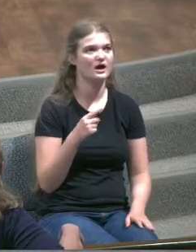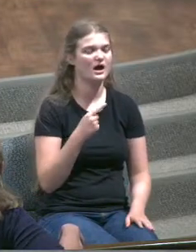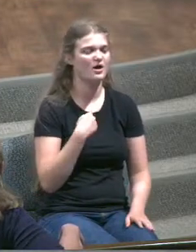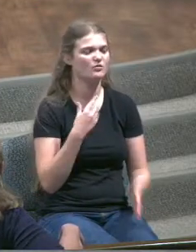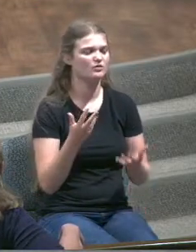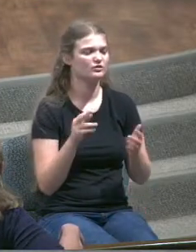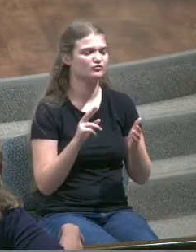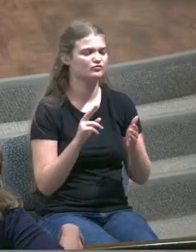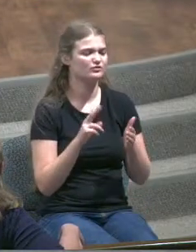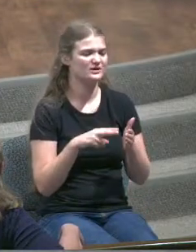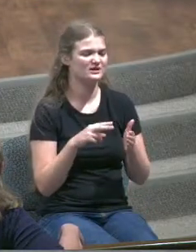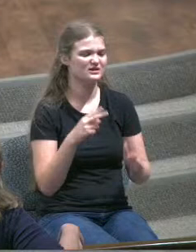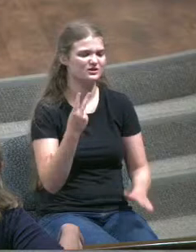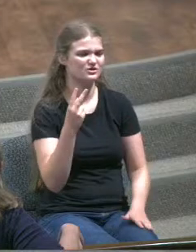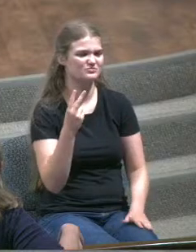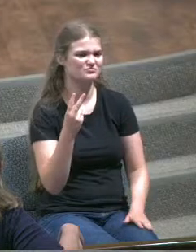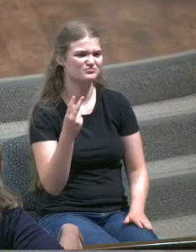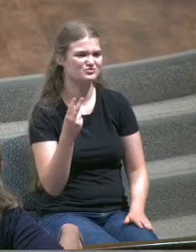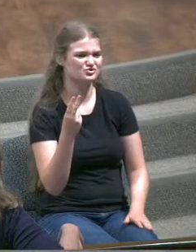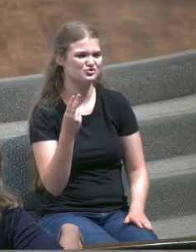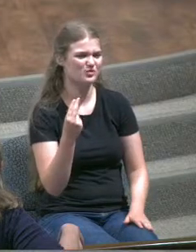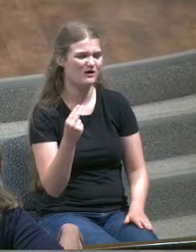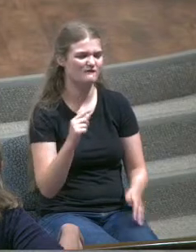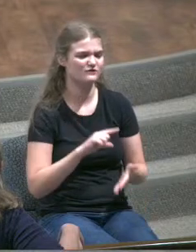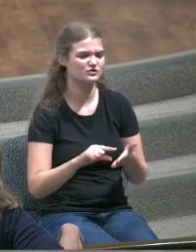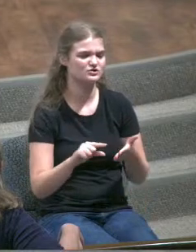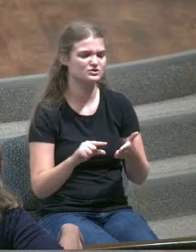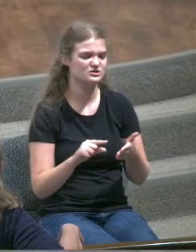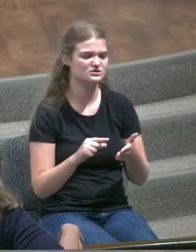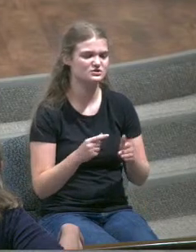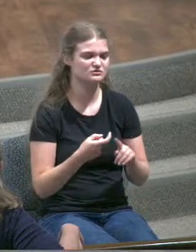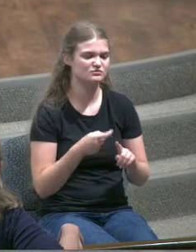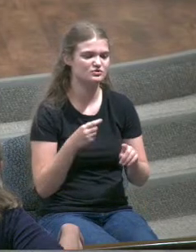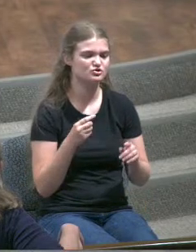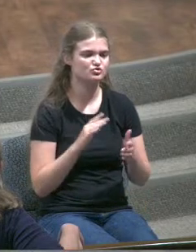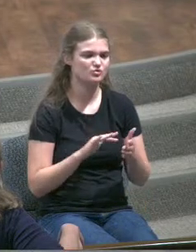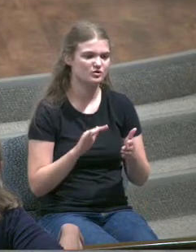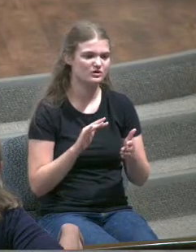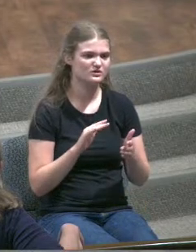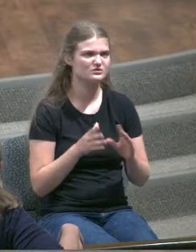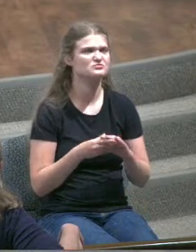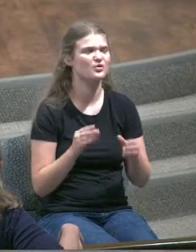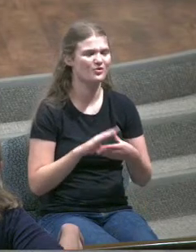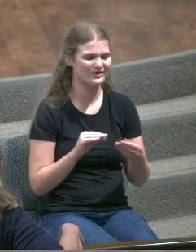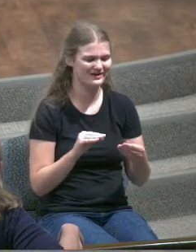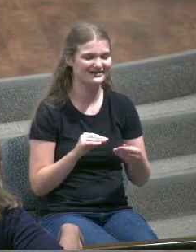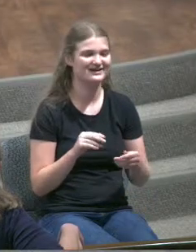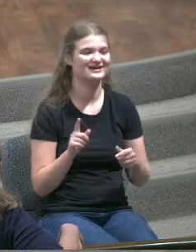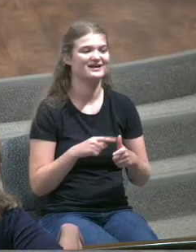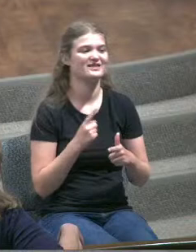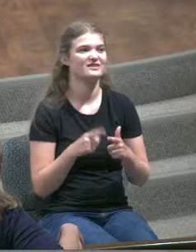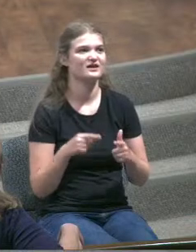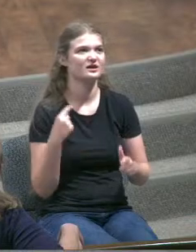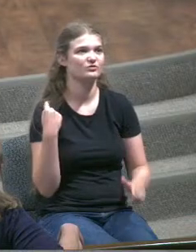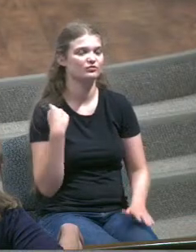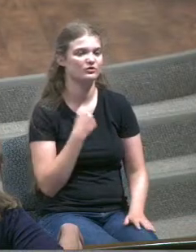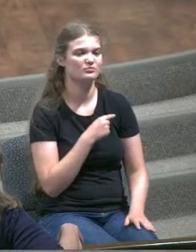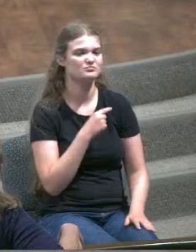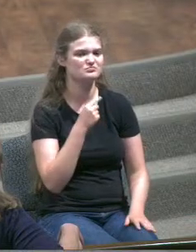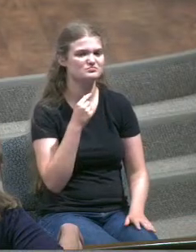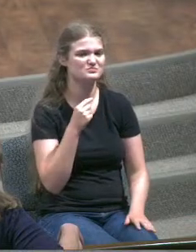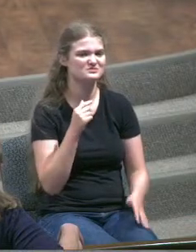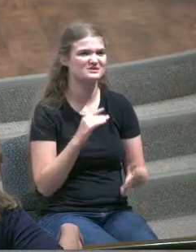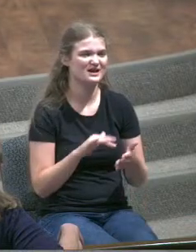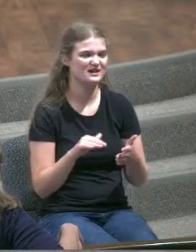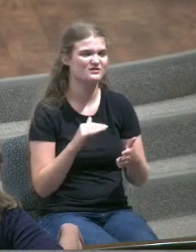story. And then we'll kind of pull back and hit some of the main ideas that we can learn from this,